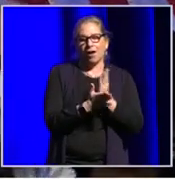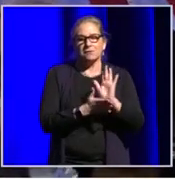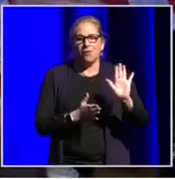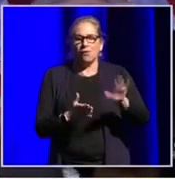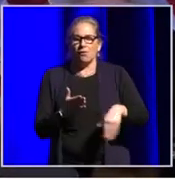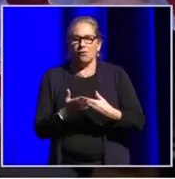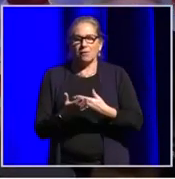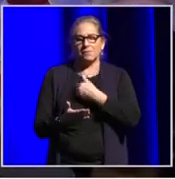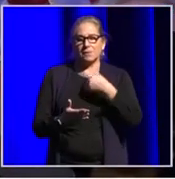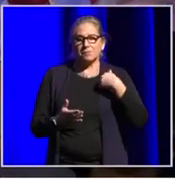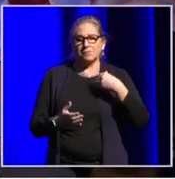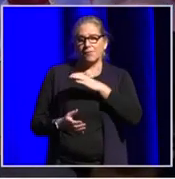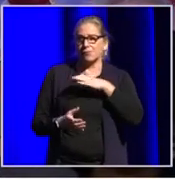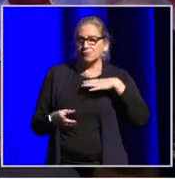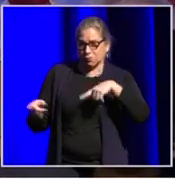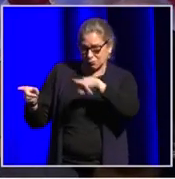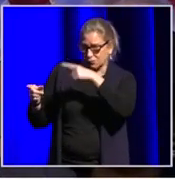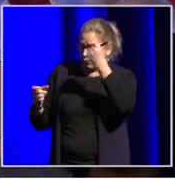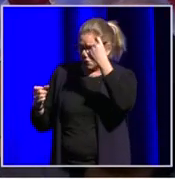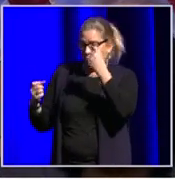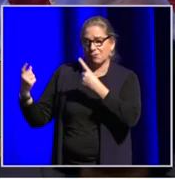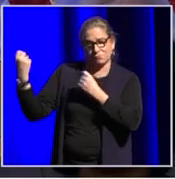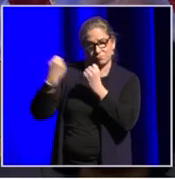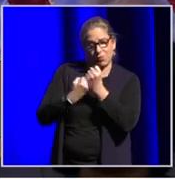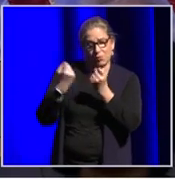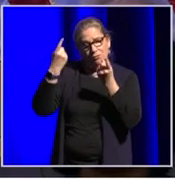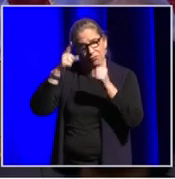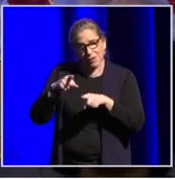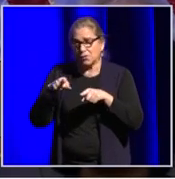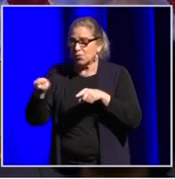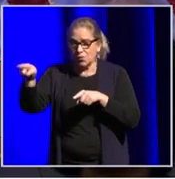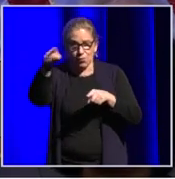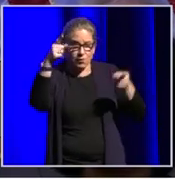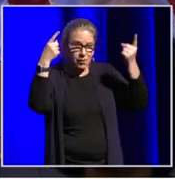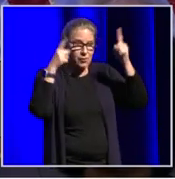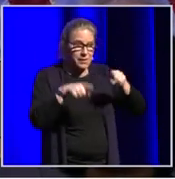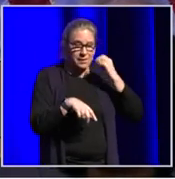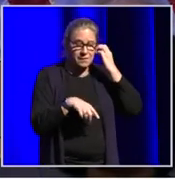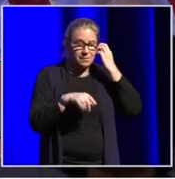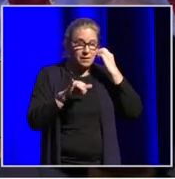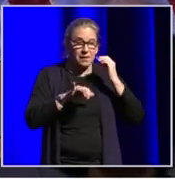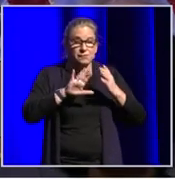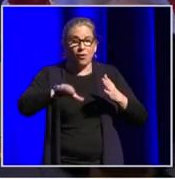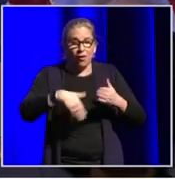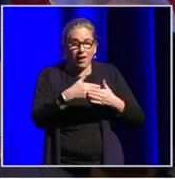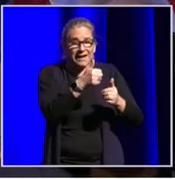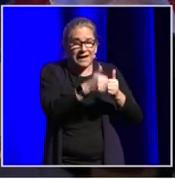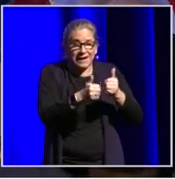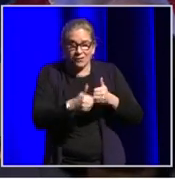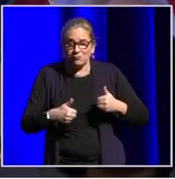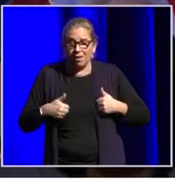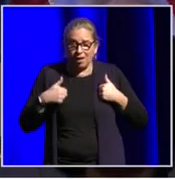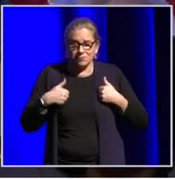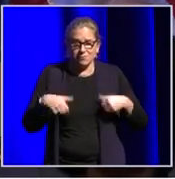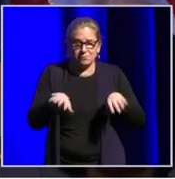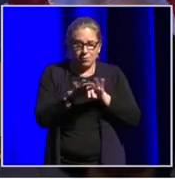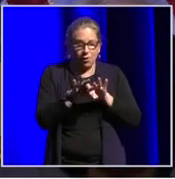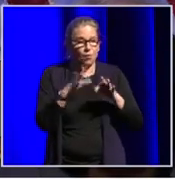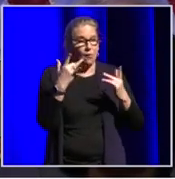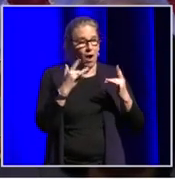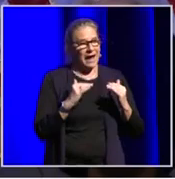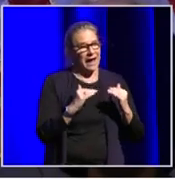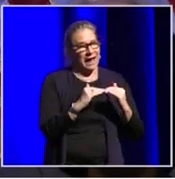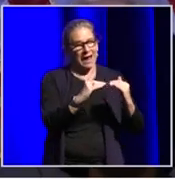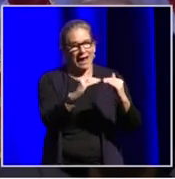I do, where all neighbors have a shared quality of life and can live in safe and healthy communities, and where natives and residents who have